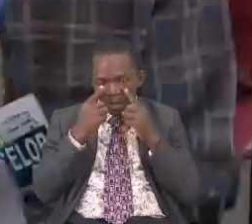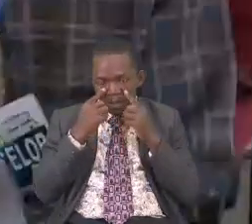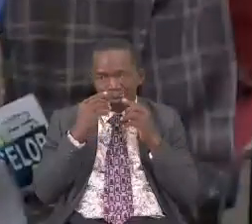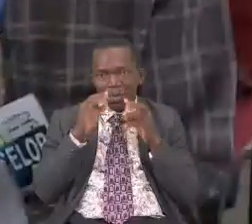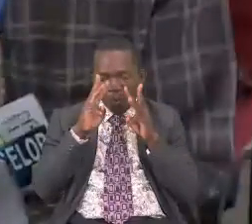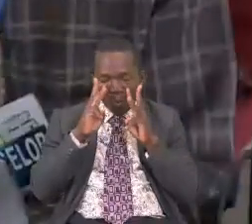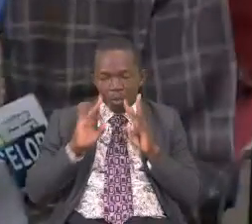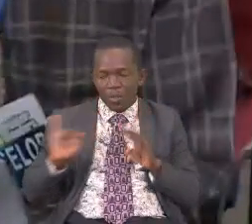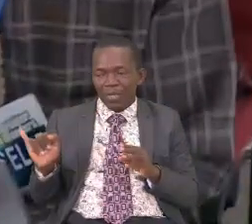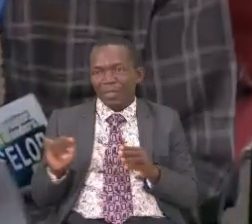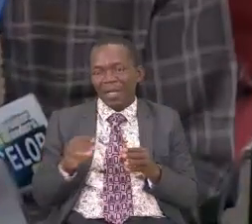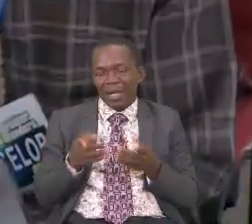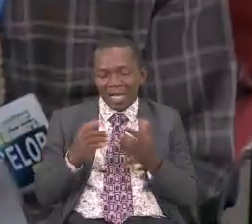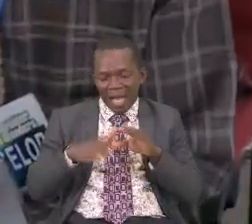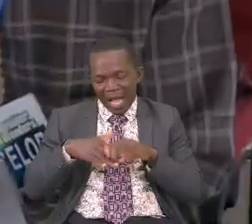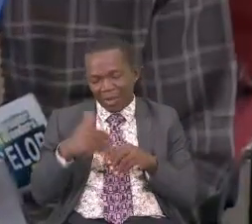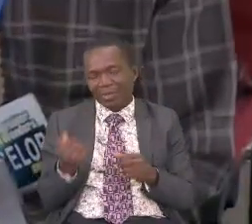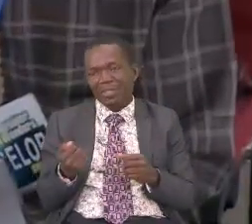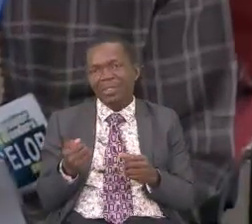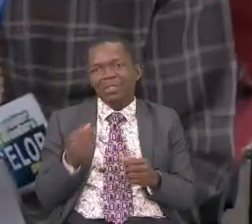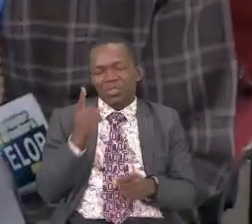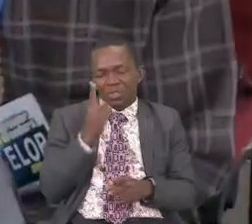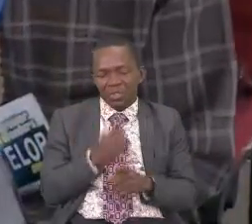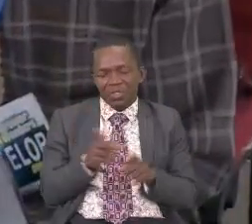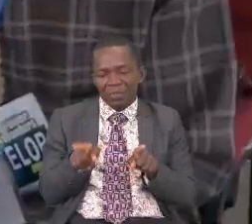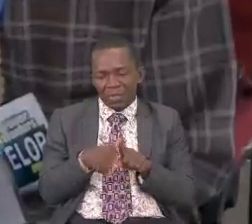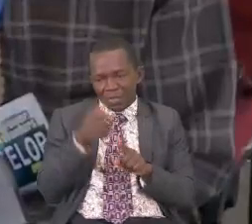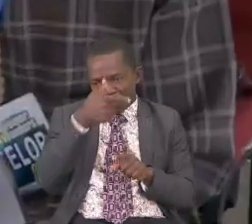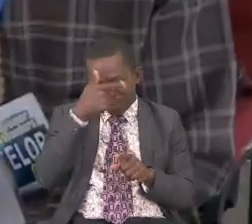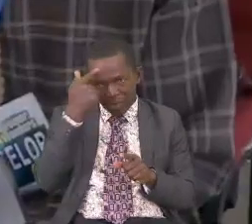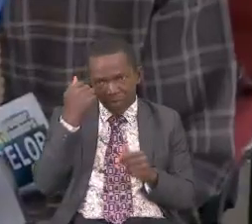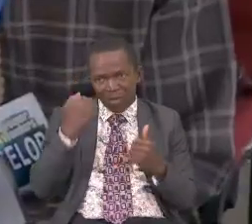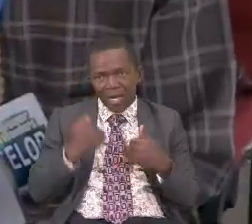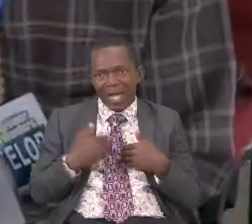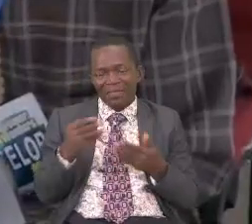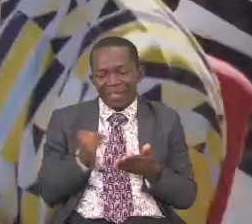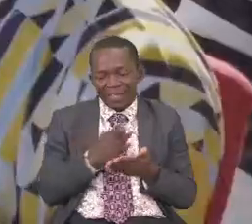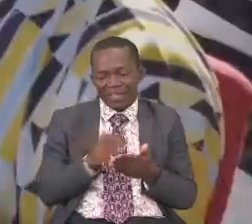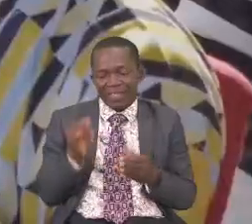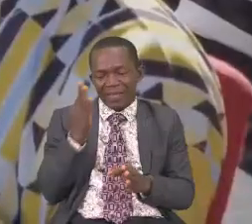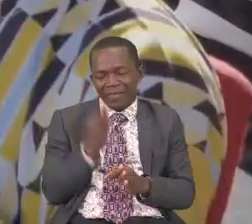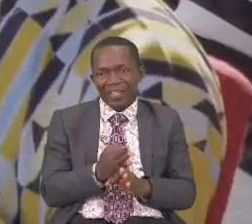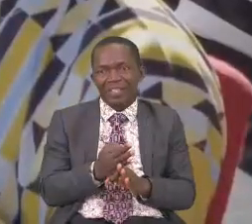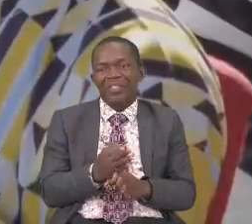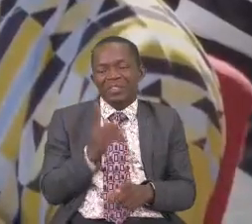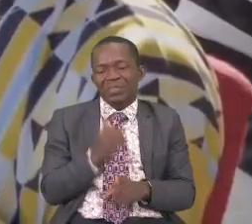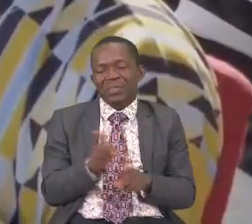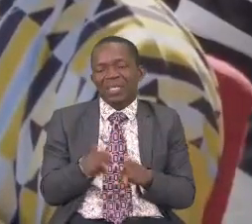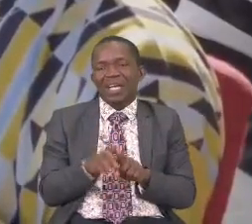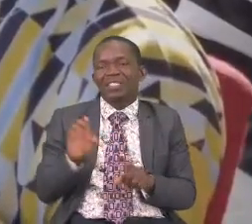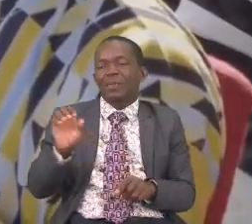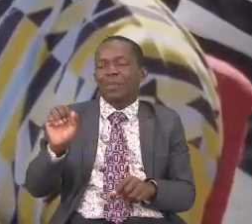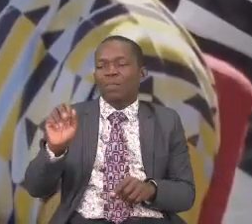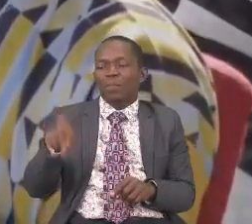crying out loud whatever because you are singing Faith look at Paul and Silas born on Silas in the